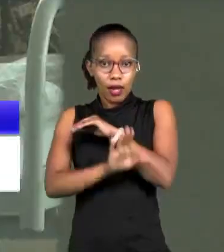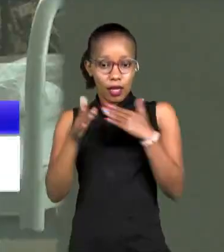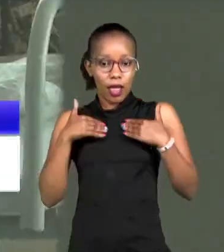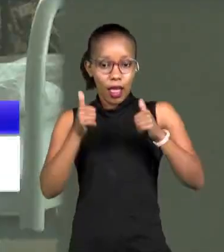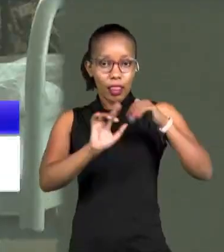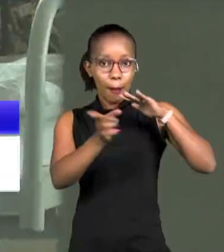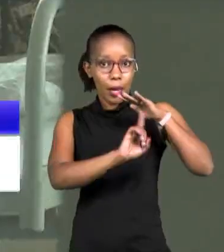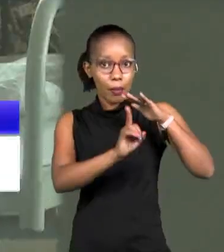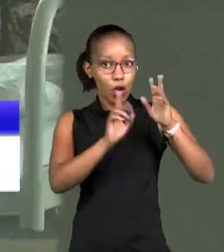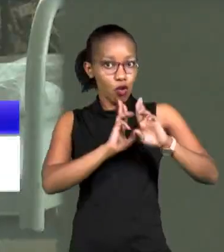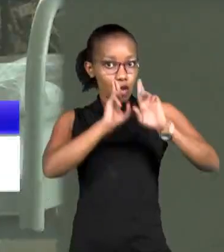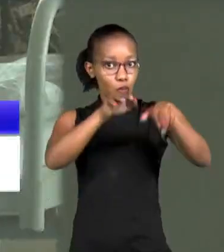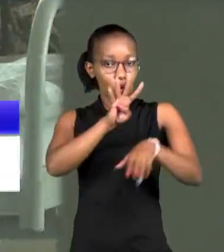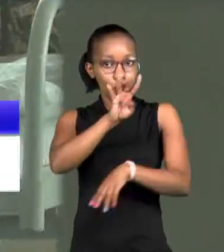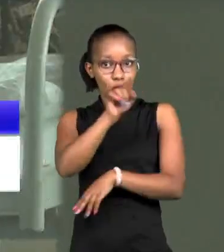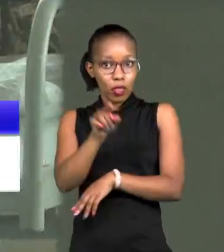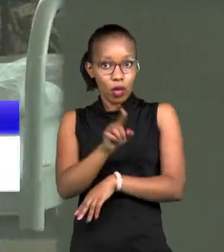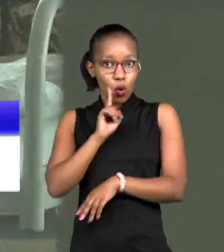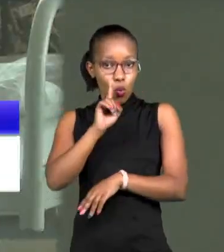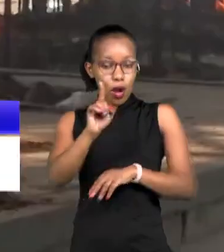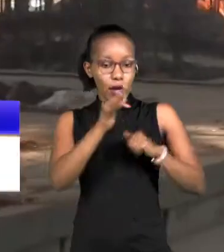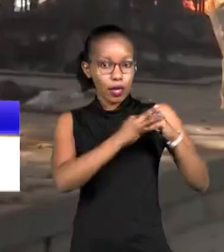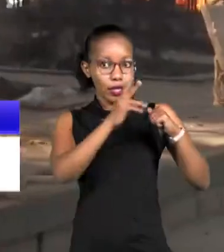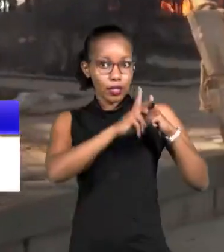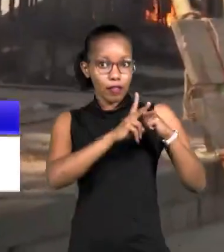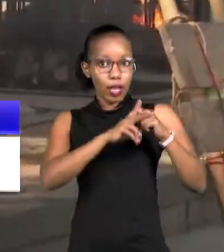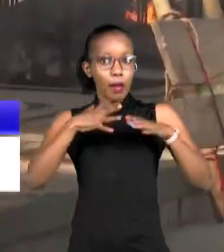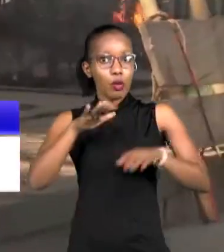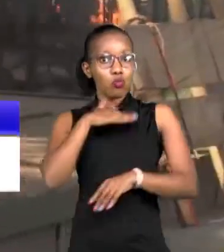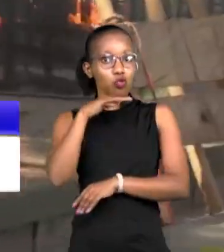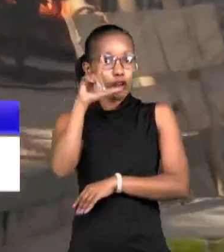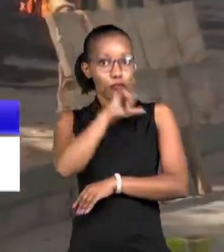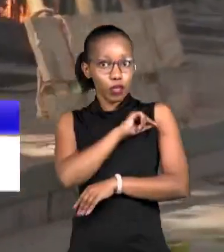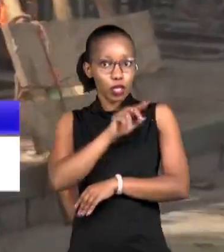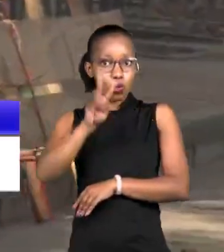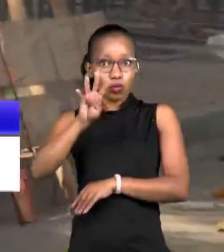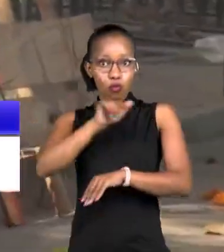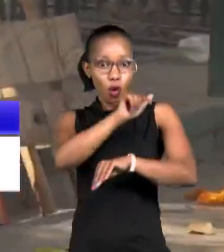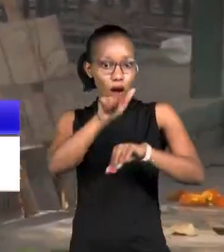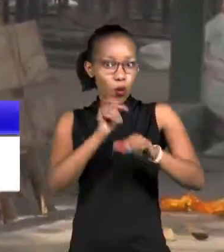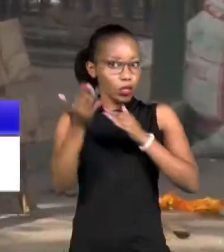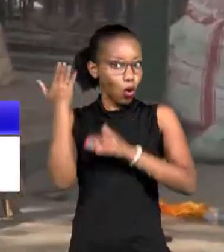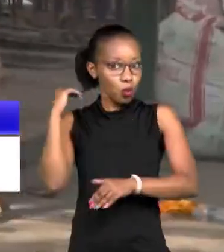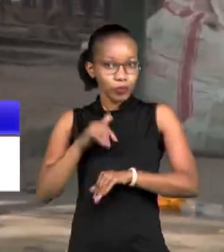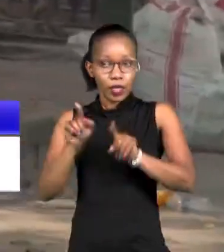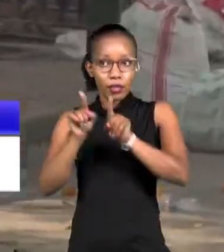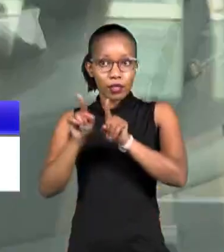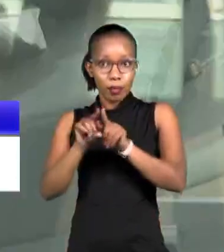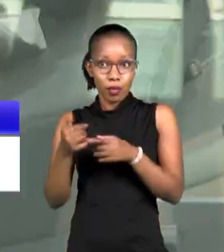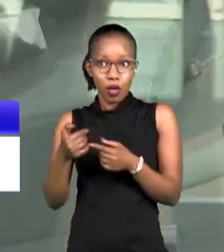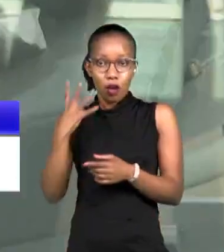ministry reporting a record 4,187 fatalities for the previous 24 hours, as well as more